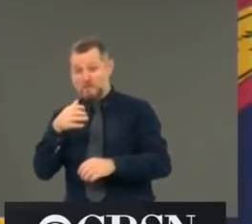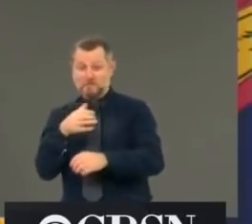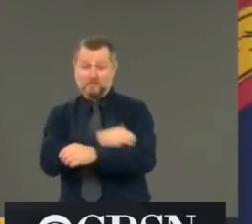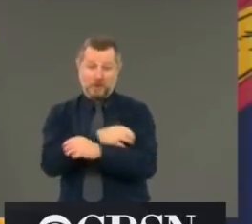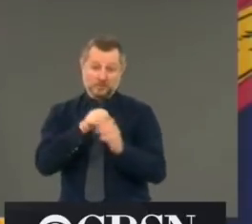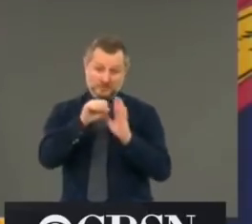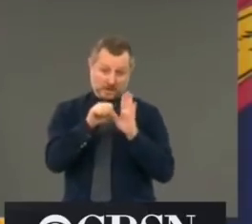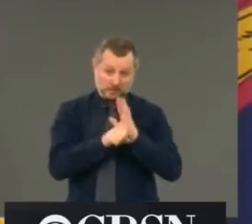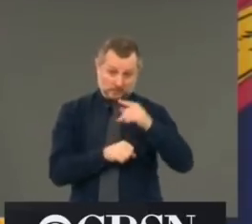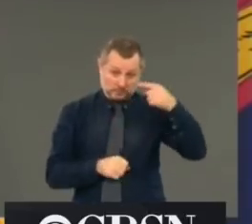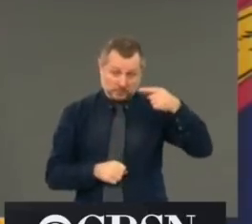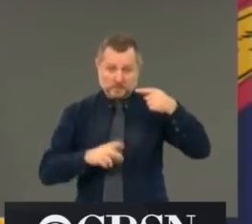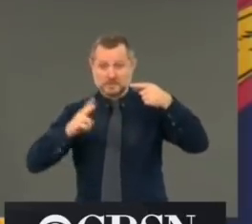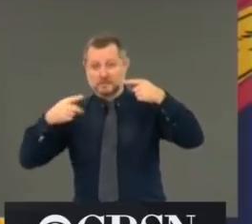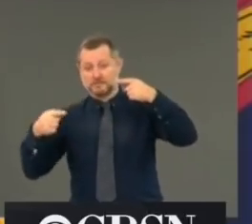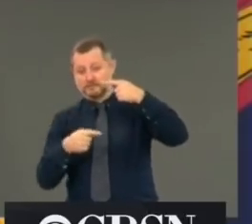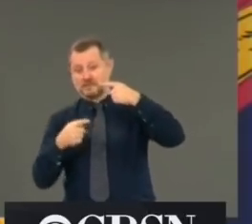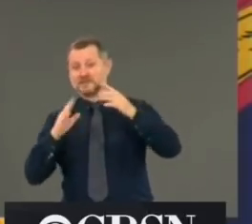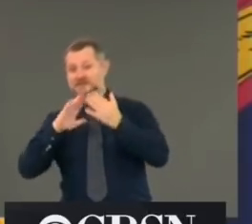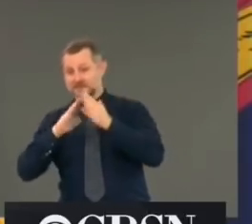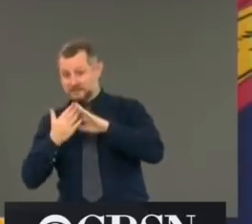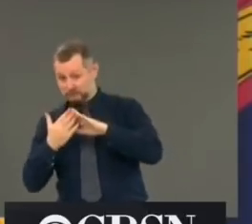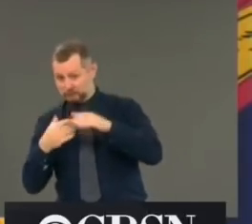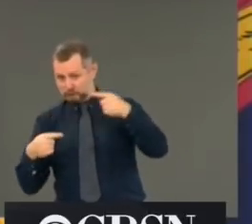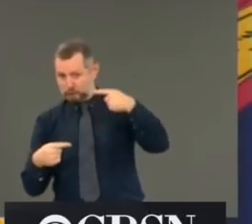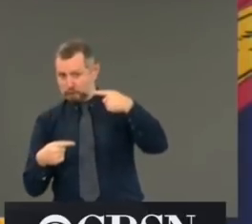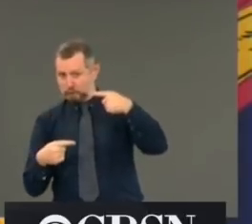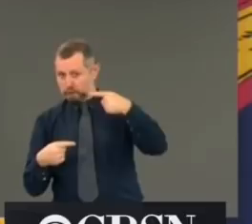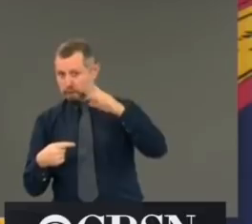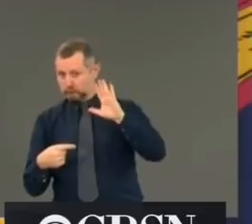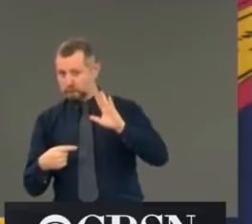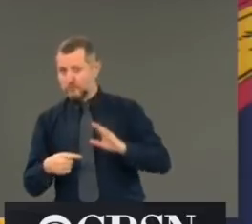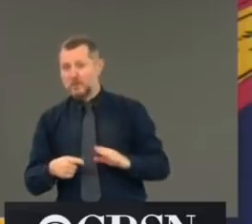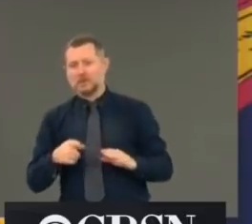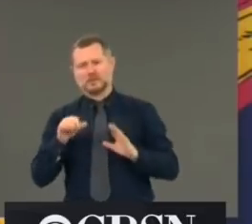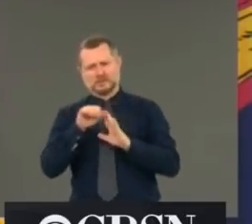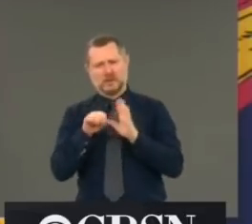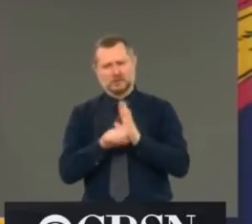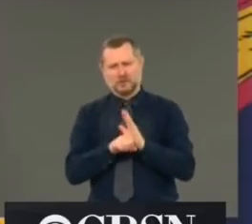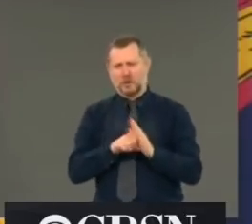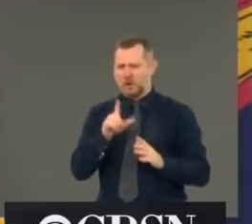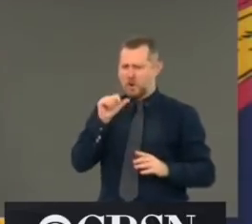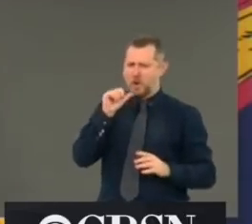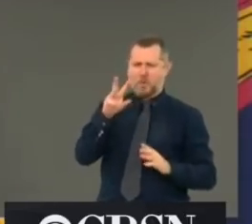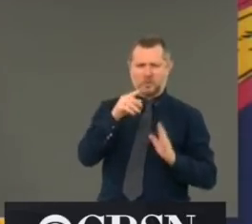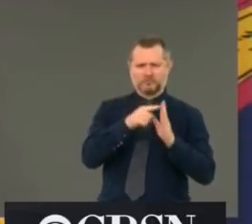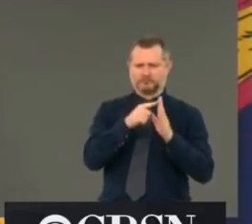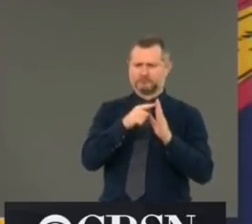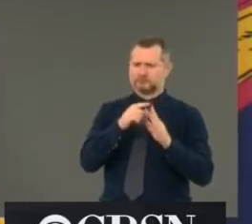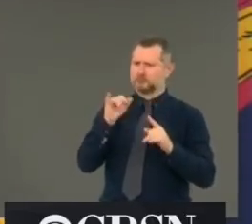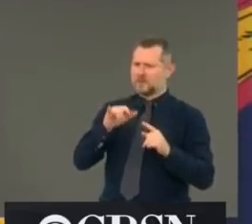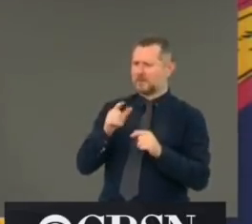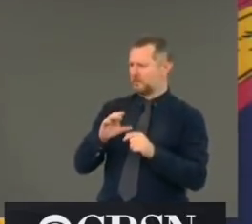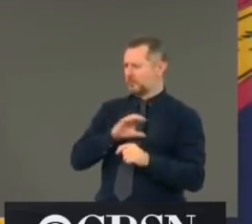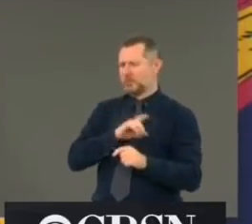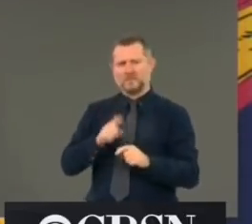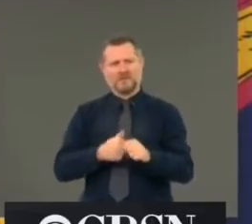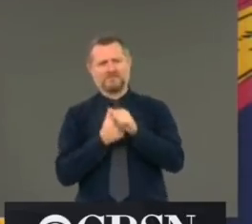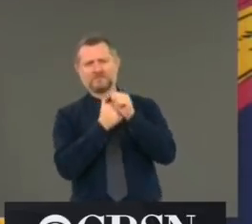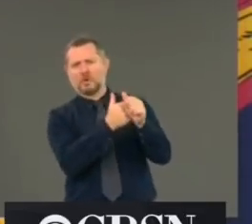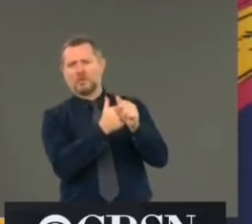created city governments. So there are state laws on policing that the city